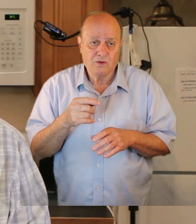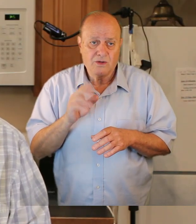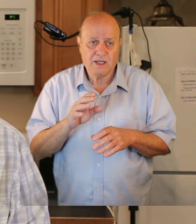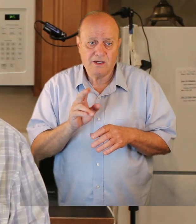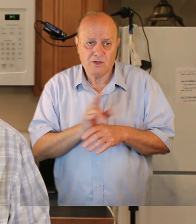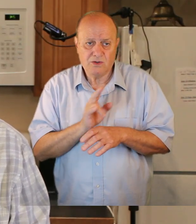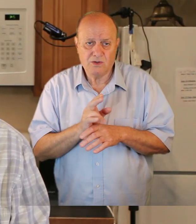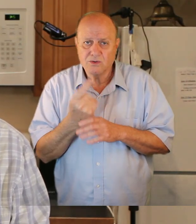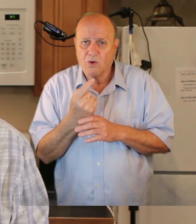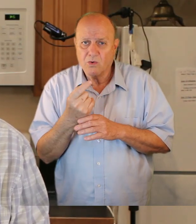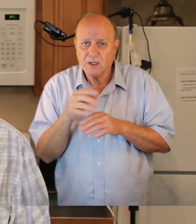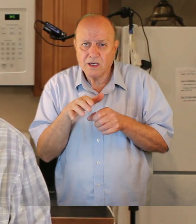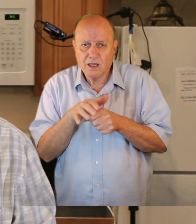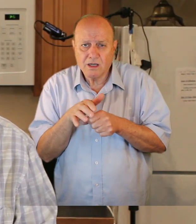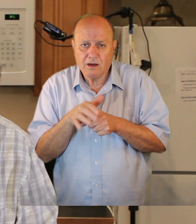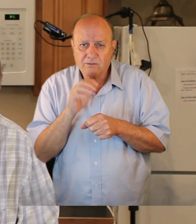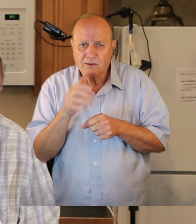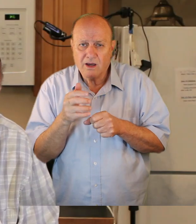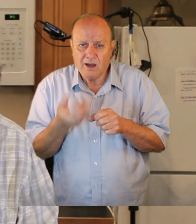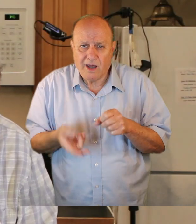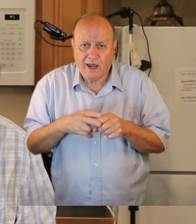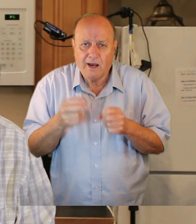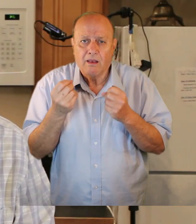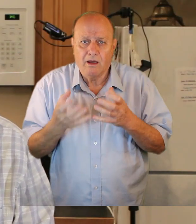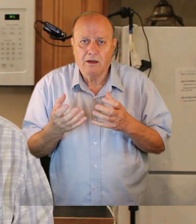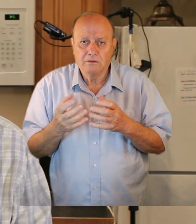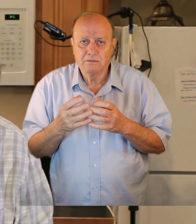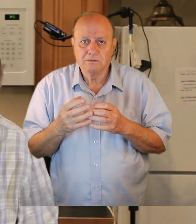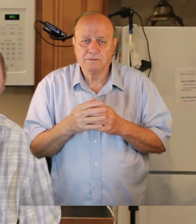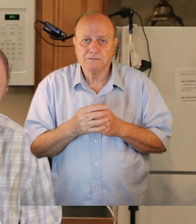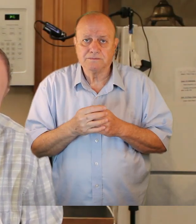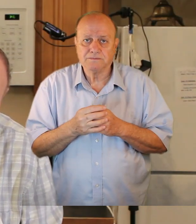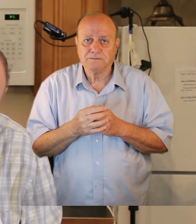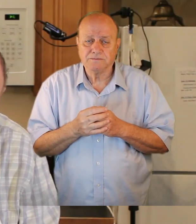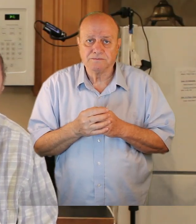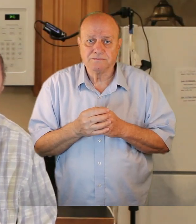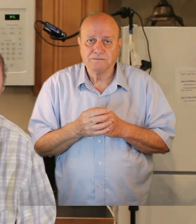a tendency to use just enough and not overdo things a lot.